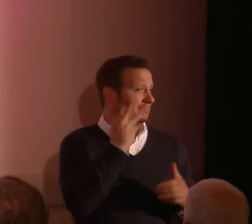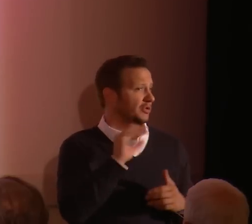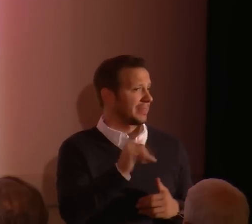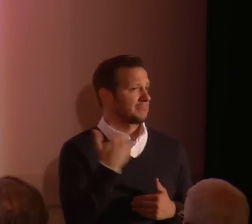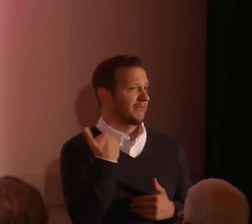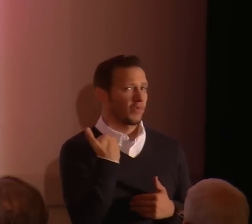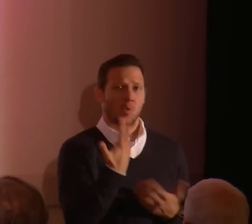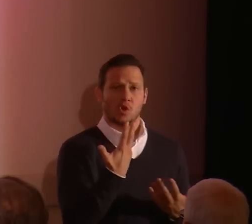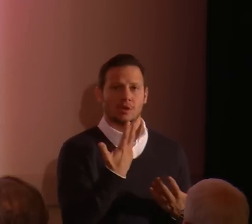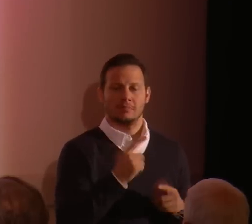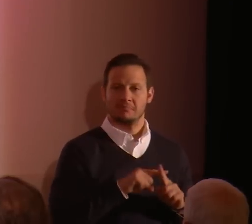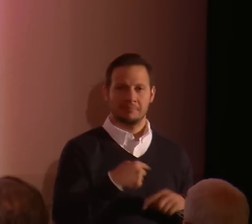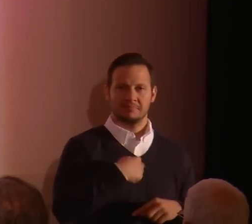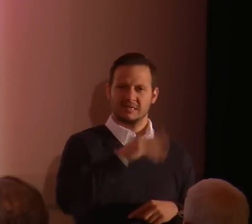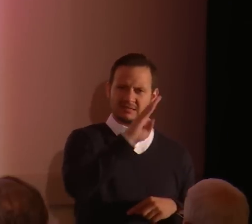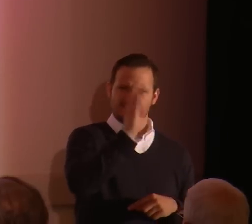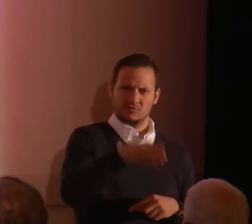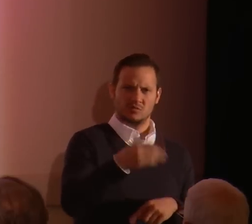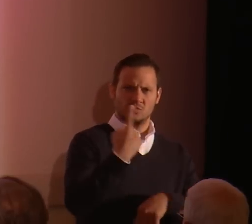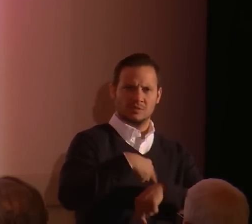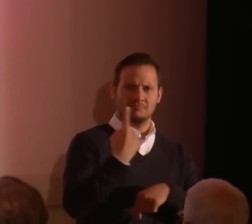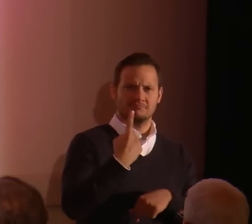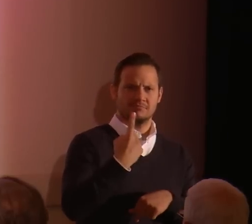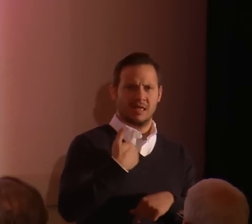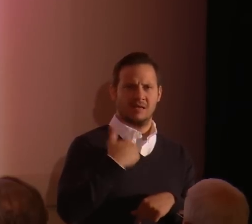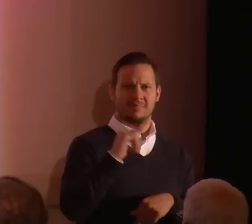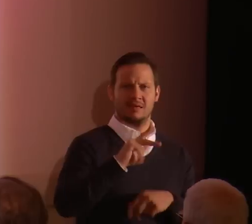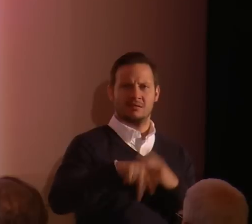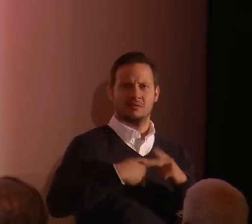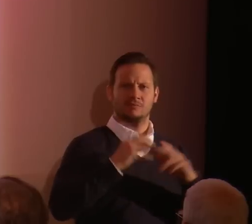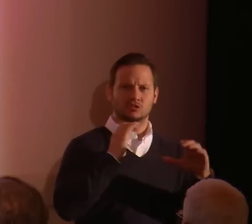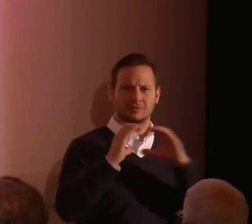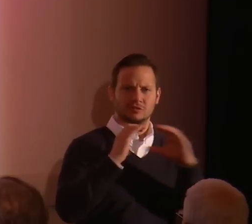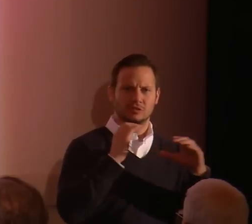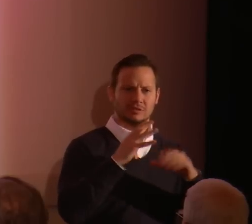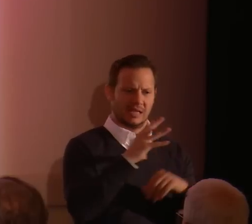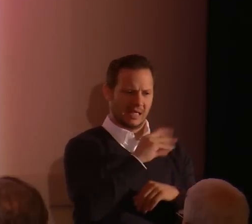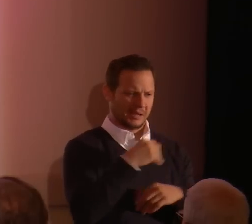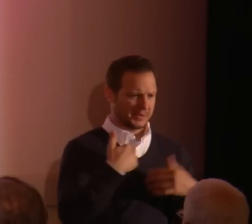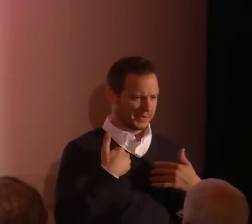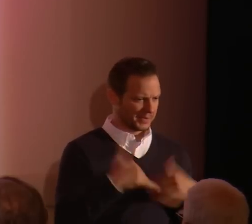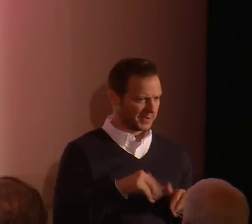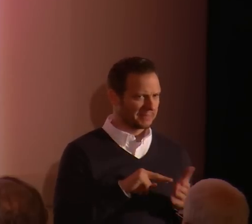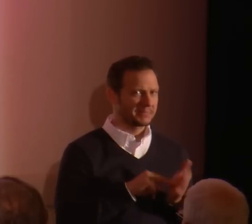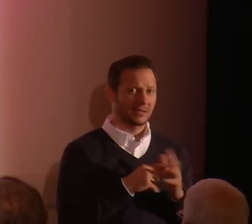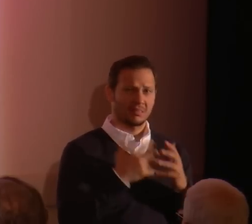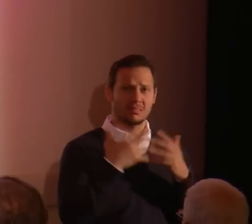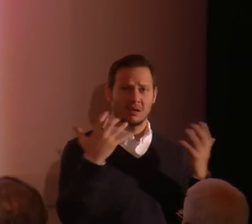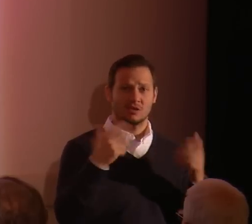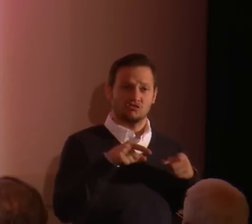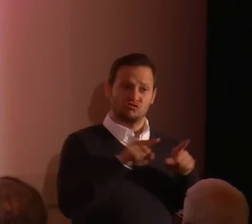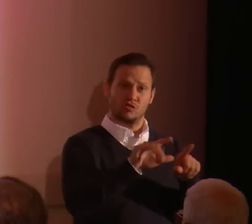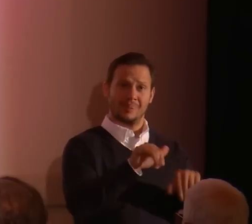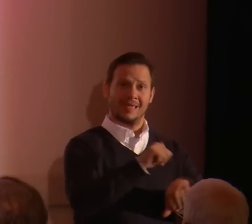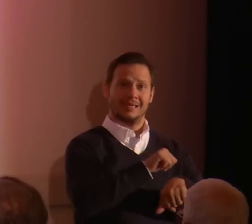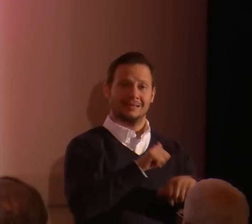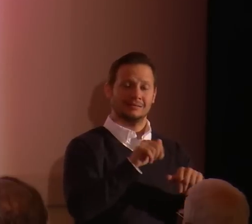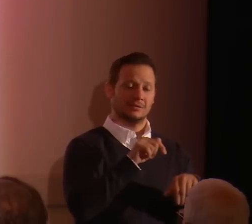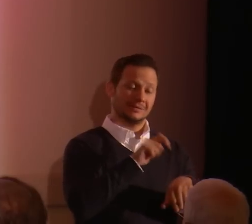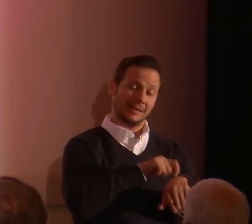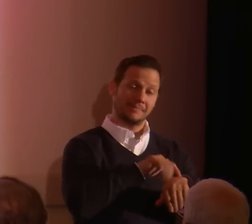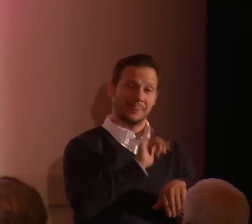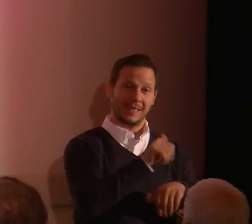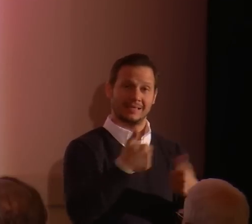before. But for me, I never had. And it was meaningful. Because in that moment in the game of Survivor, we were able to be